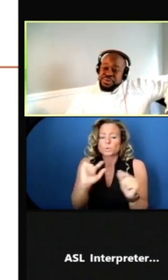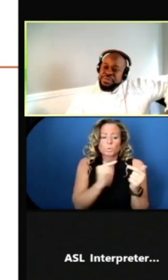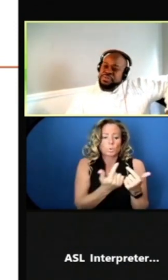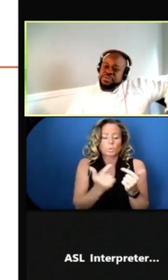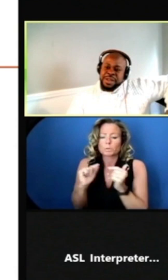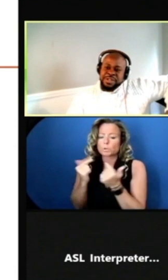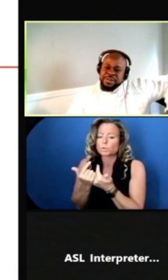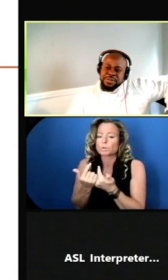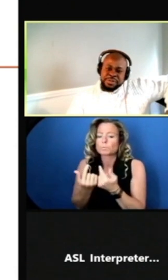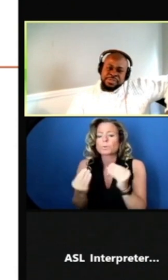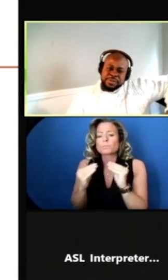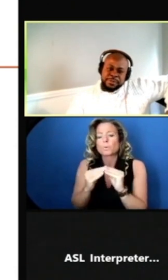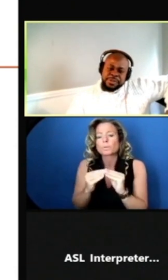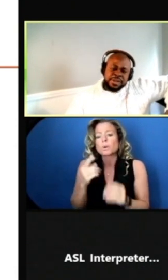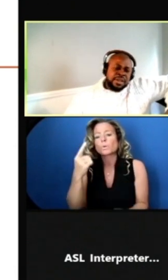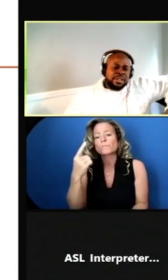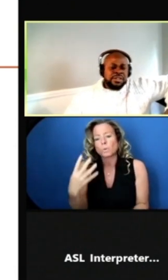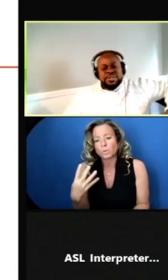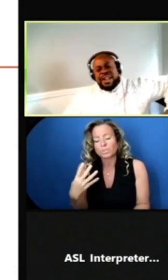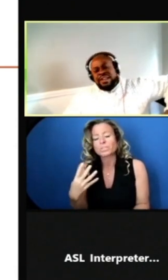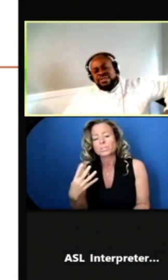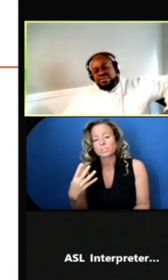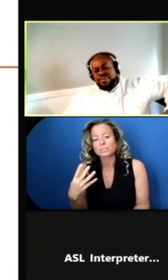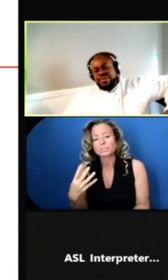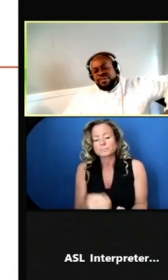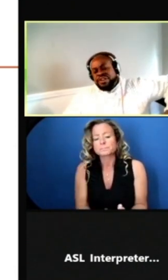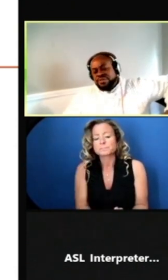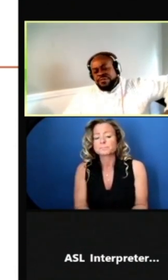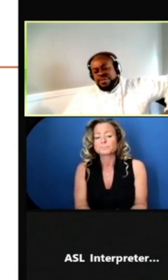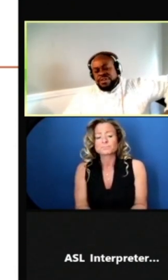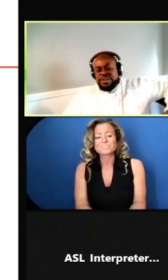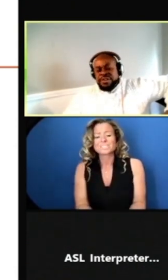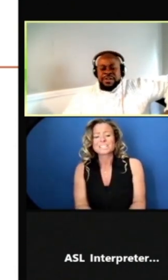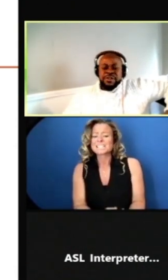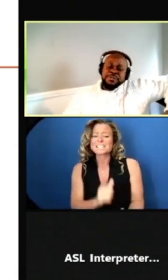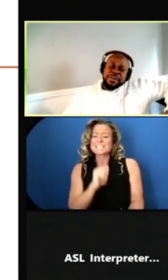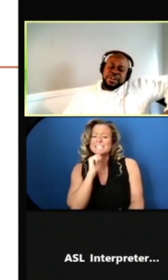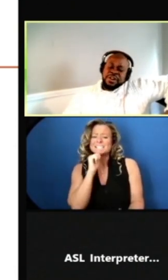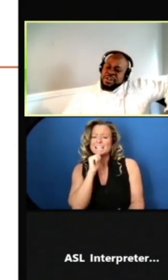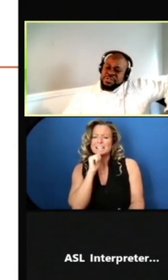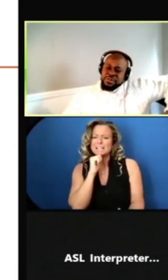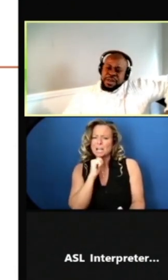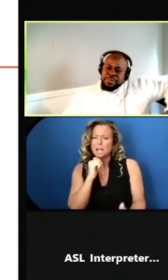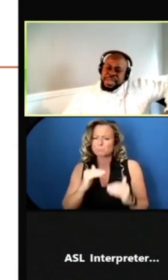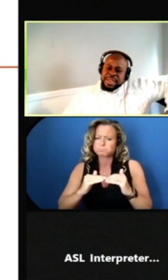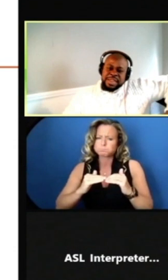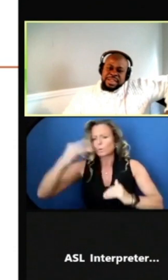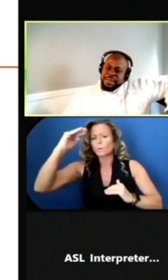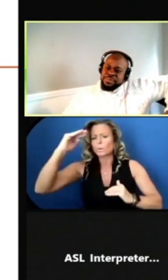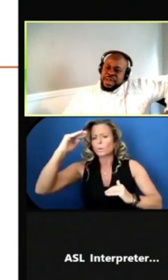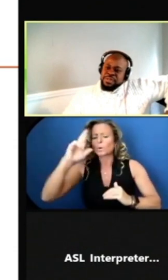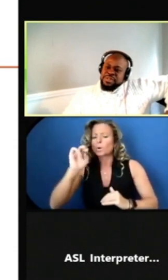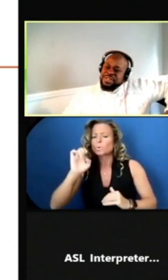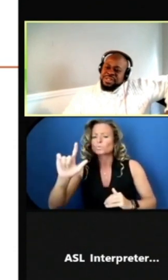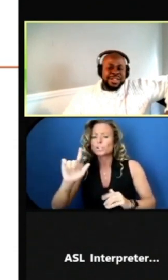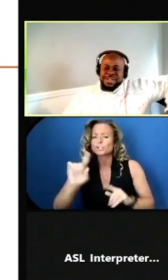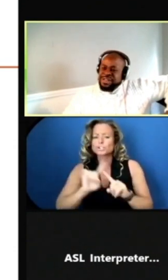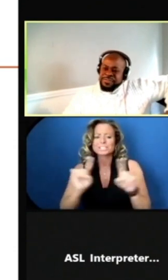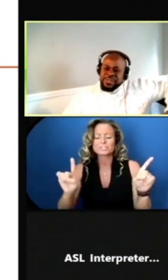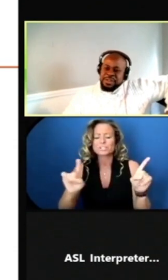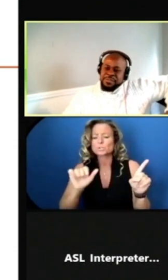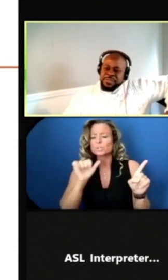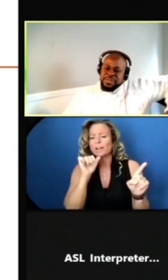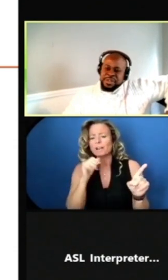more than a quarter of the respondents that are doing so. There's not a descriptive racial difference here, and I would be very cautious about making any claims about